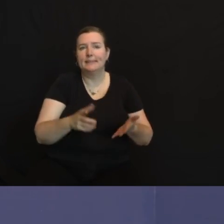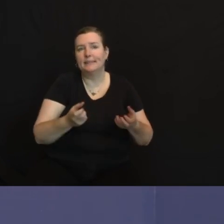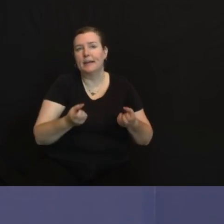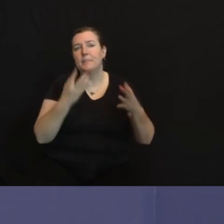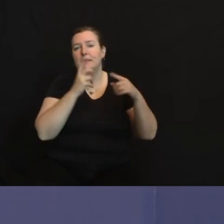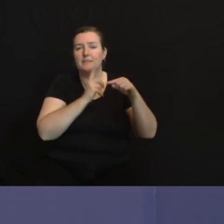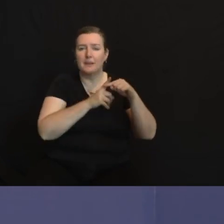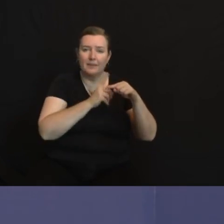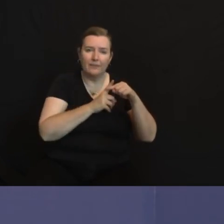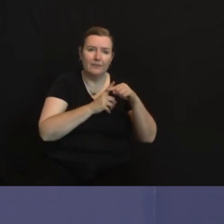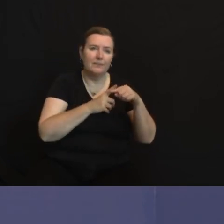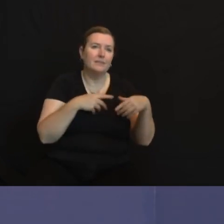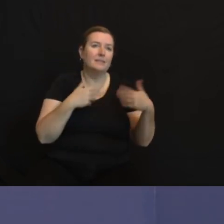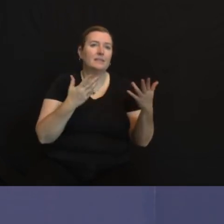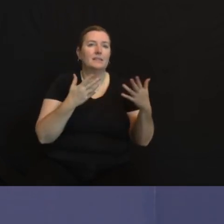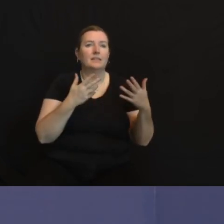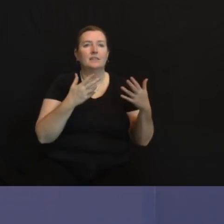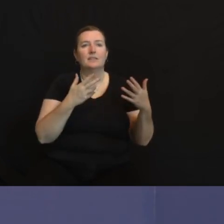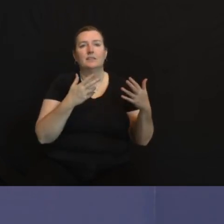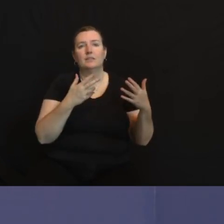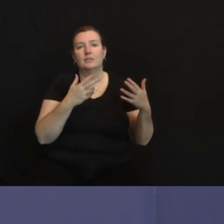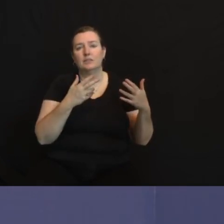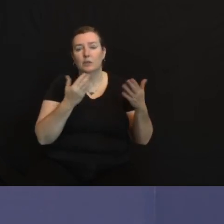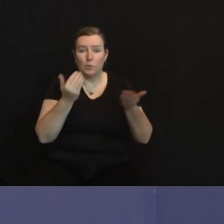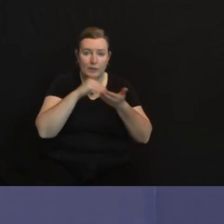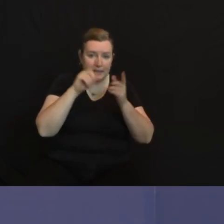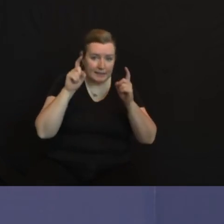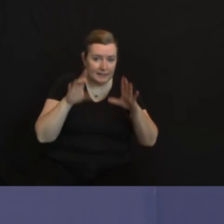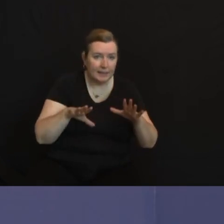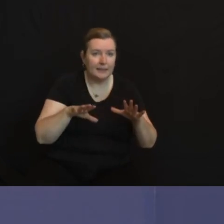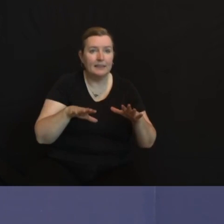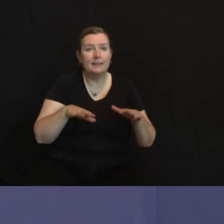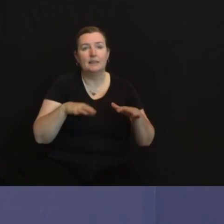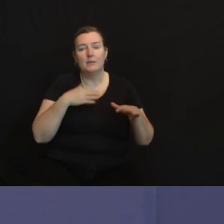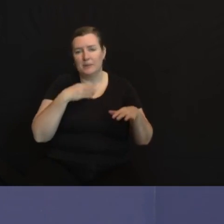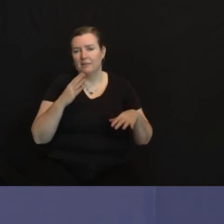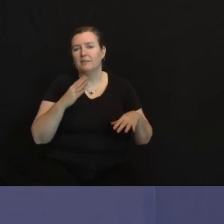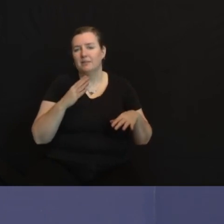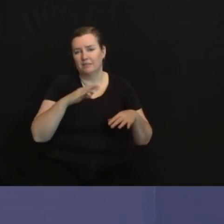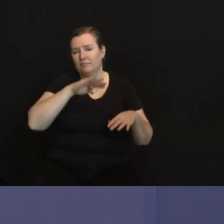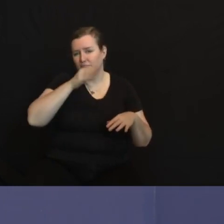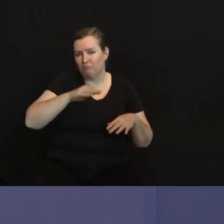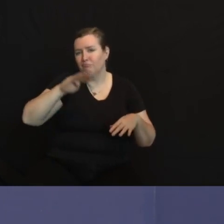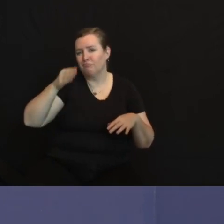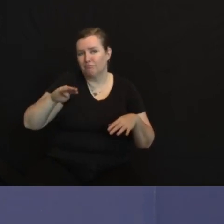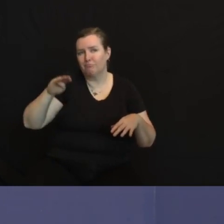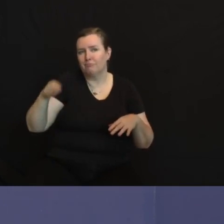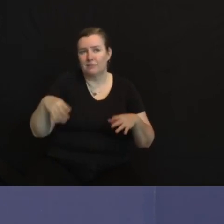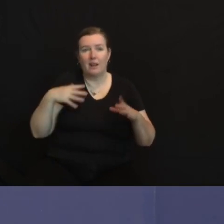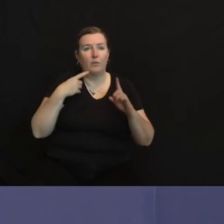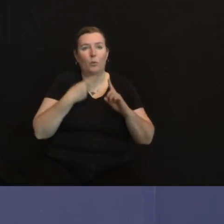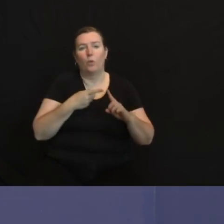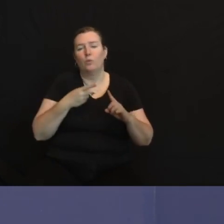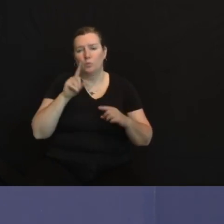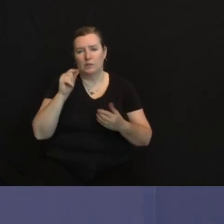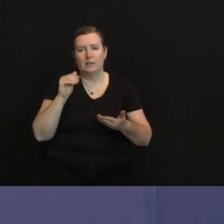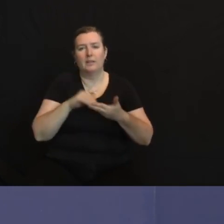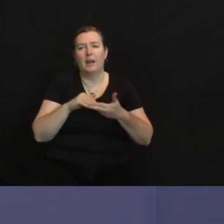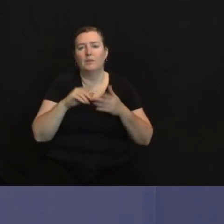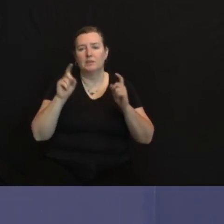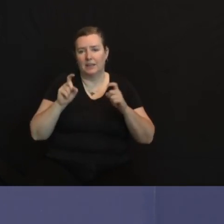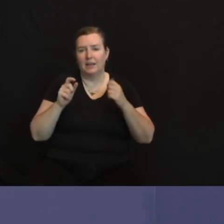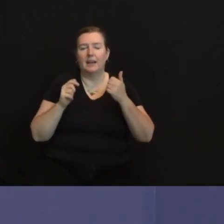you test, retest. So there's a lot of fluctuation. Our goal was 20,000 a day. It's now between